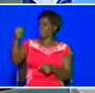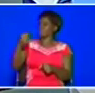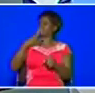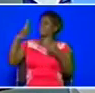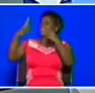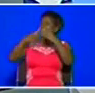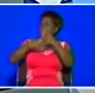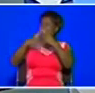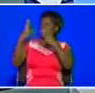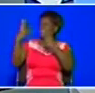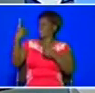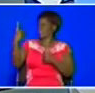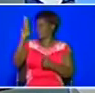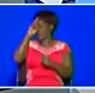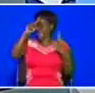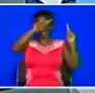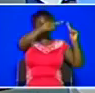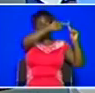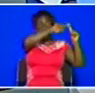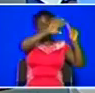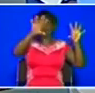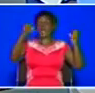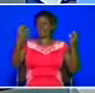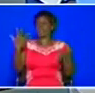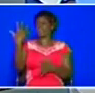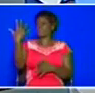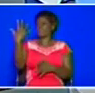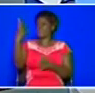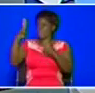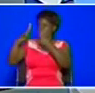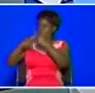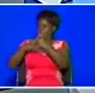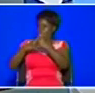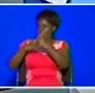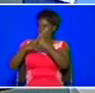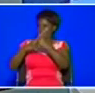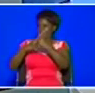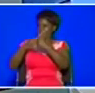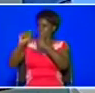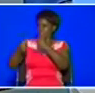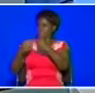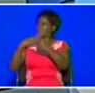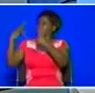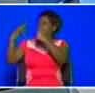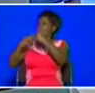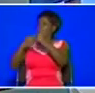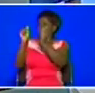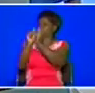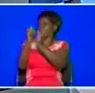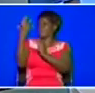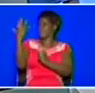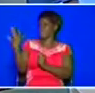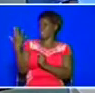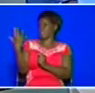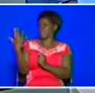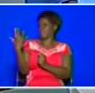5,971 officers graduated. Okay. So the total becomes 59,815. Uh-huh. 59,815 okay. officers. Uh-huh. So if